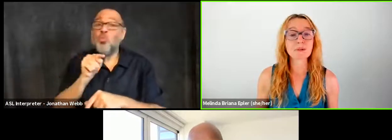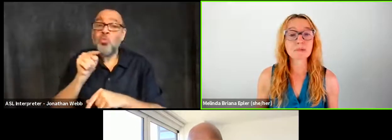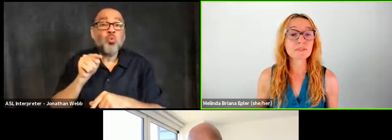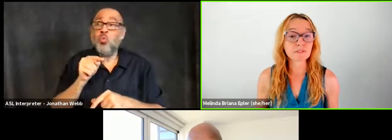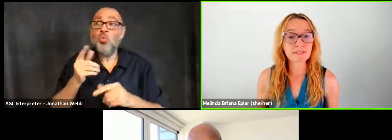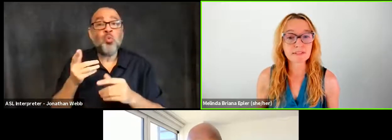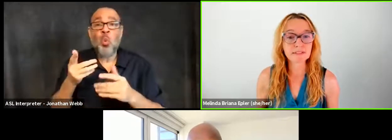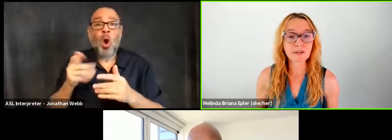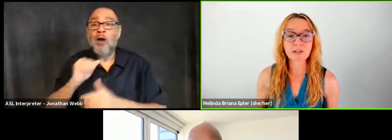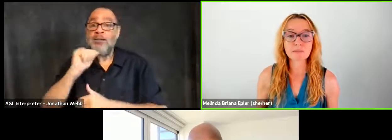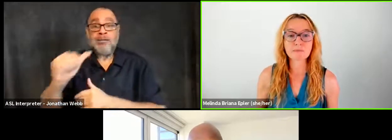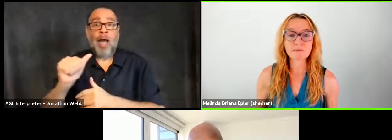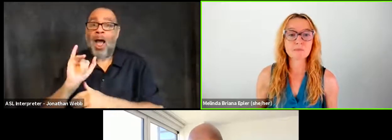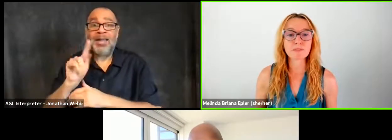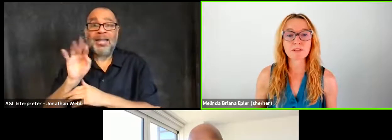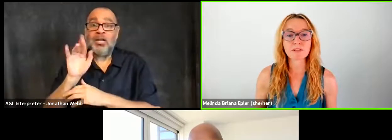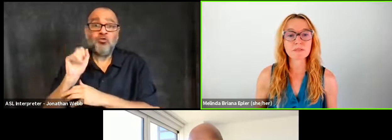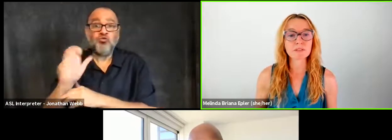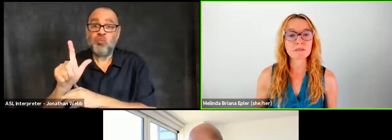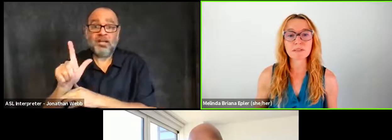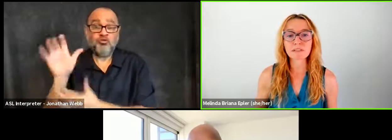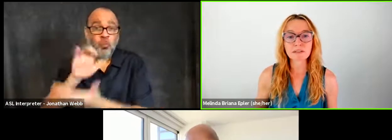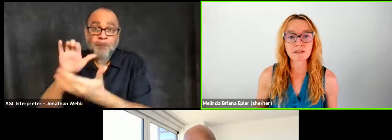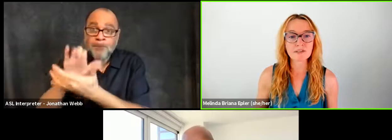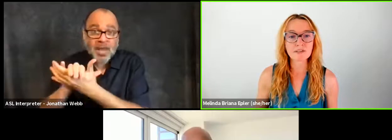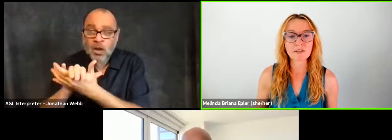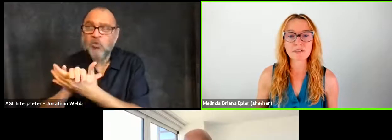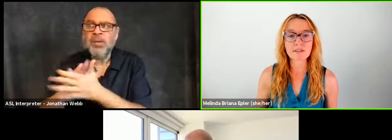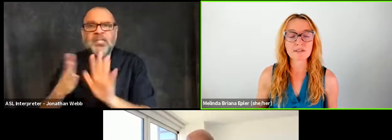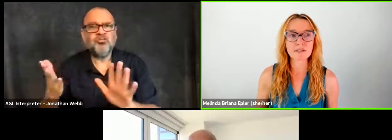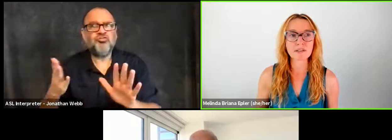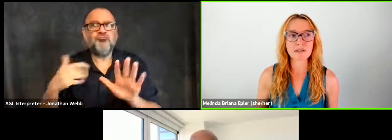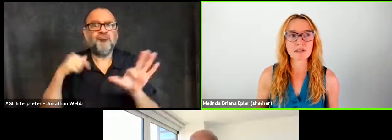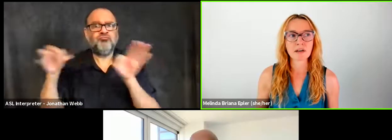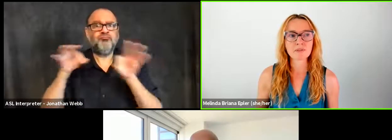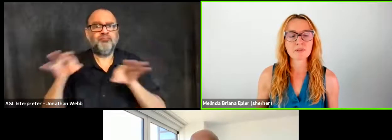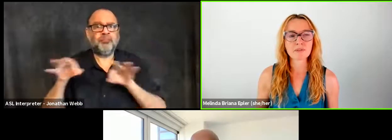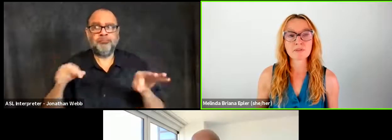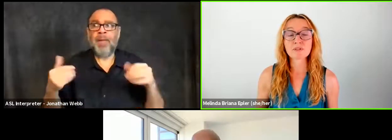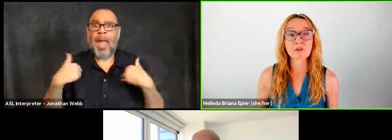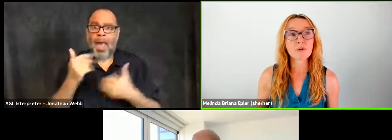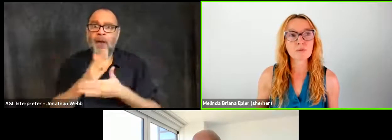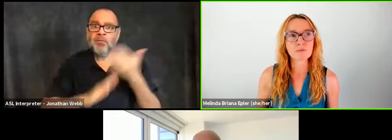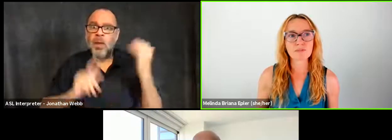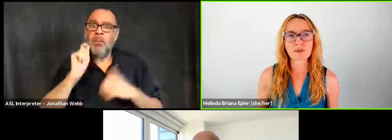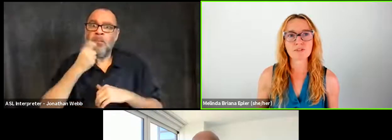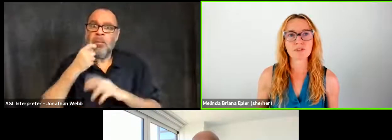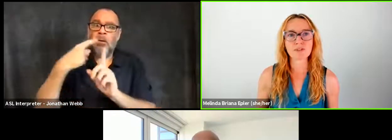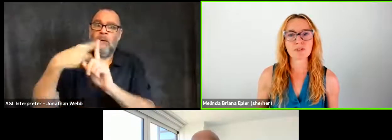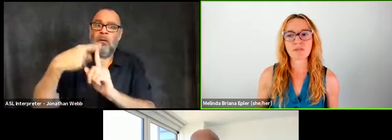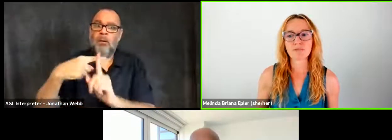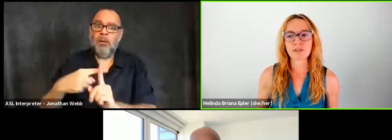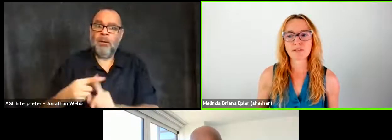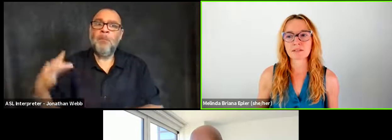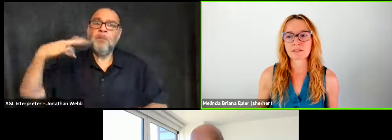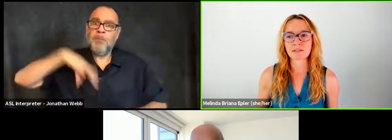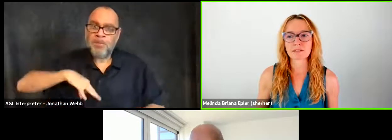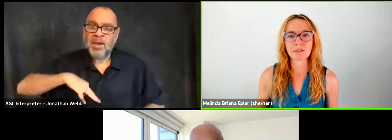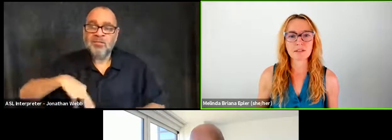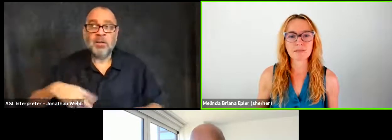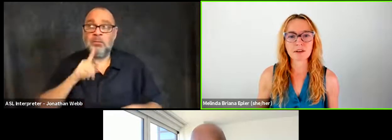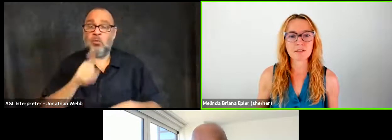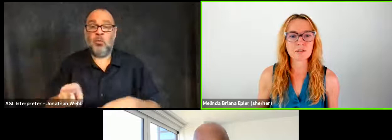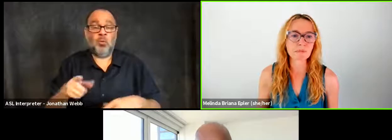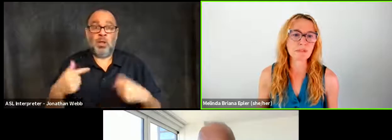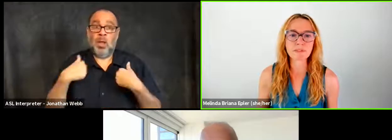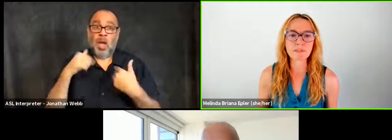with a lot of benefits. And we've had some really amazing conversations, and I've learned so much. And